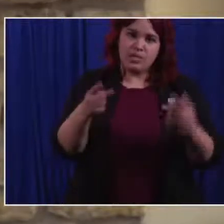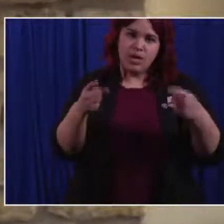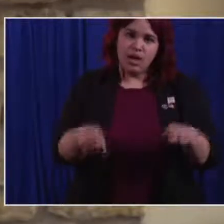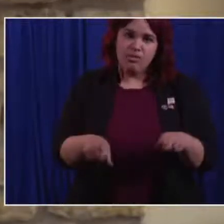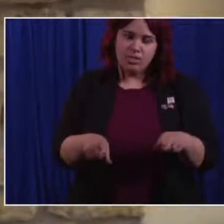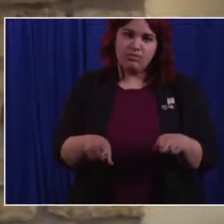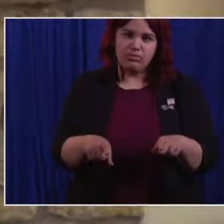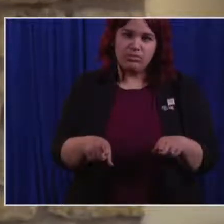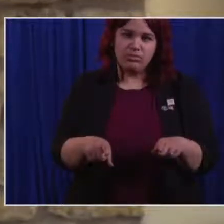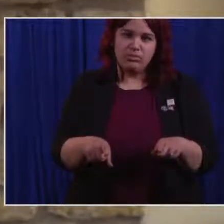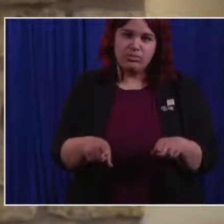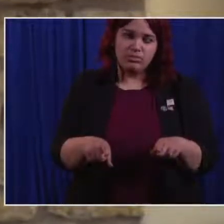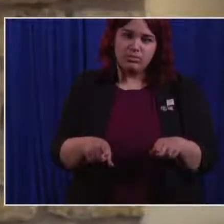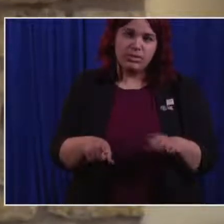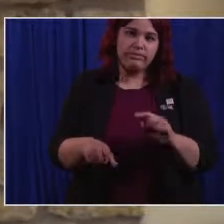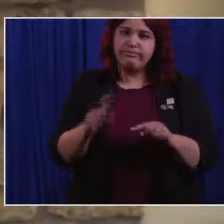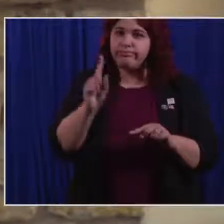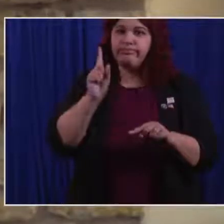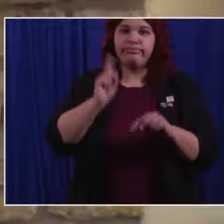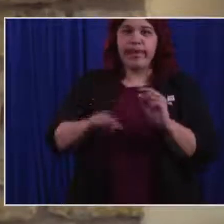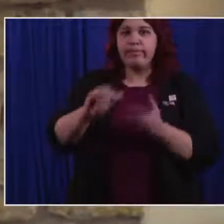want